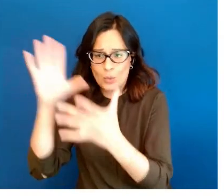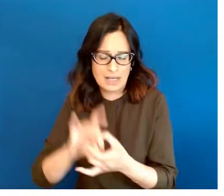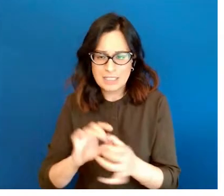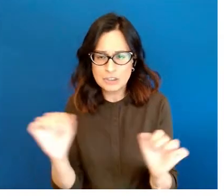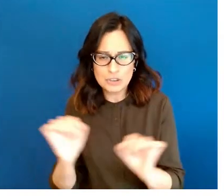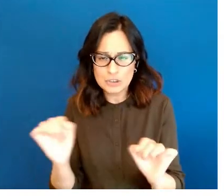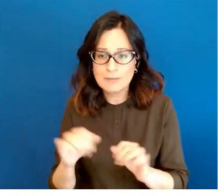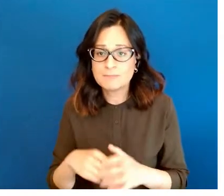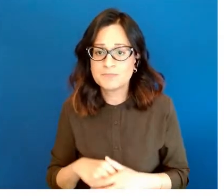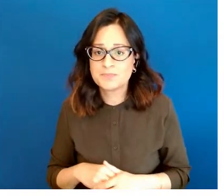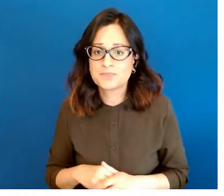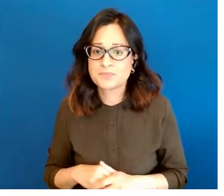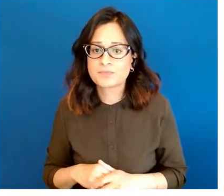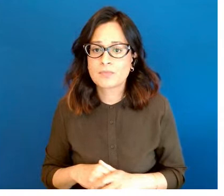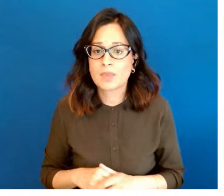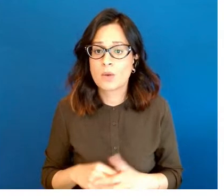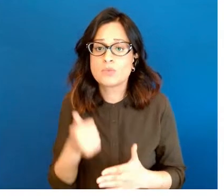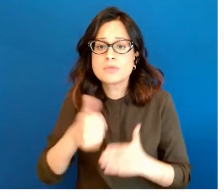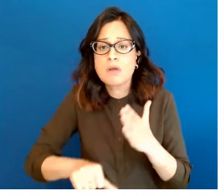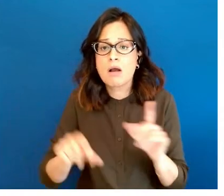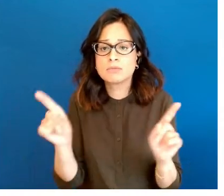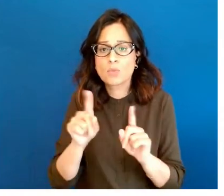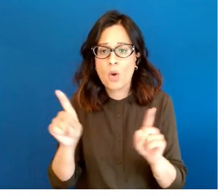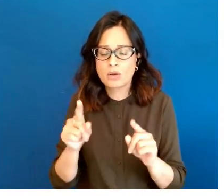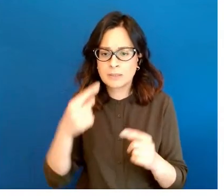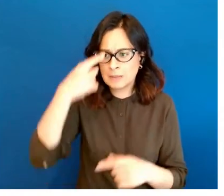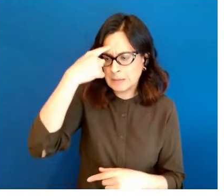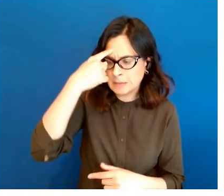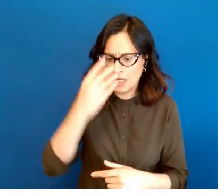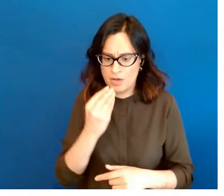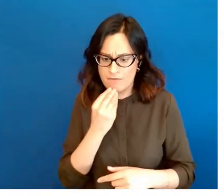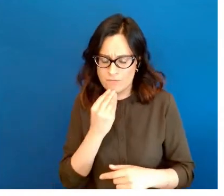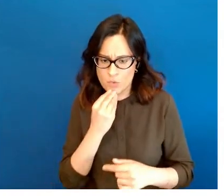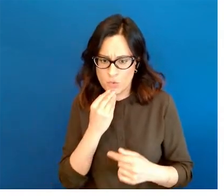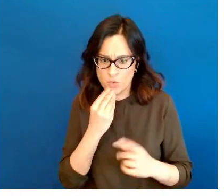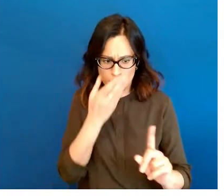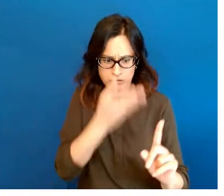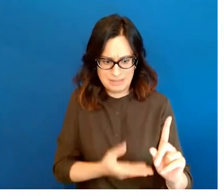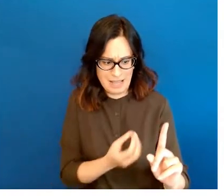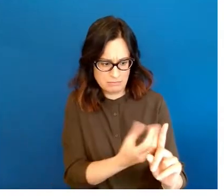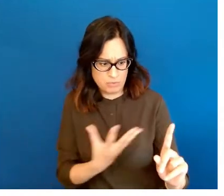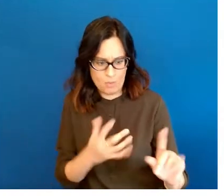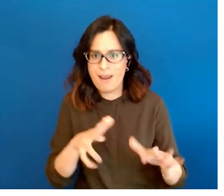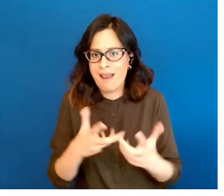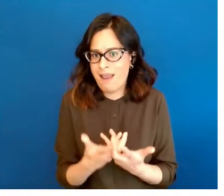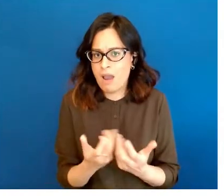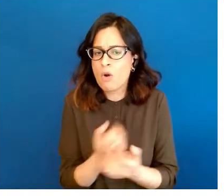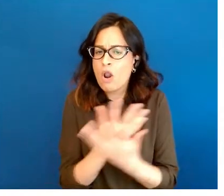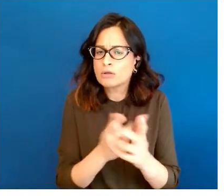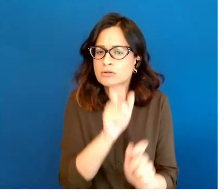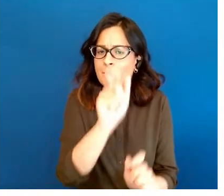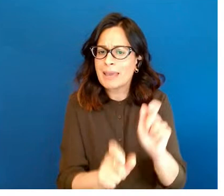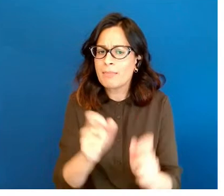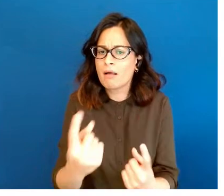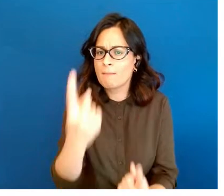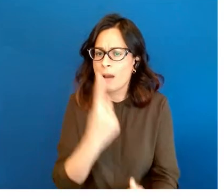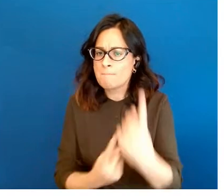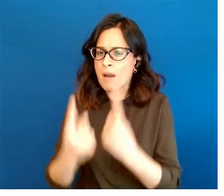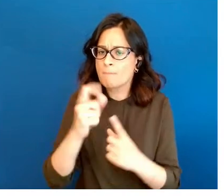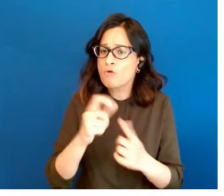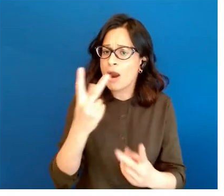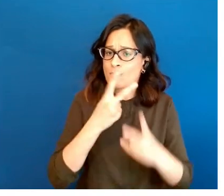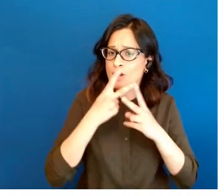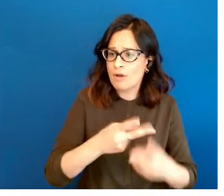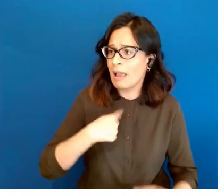So to start off with, it's worth thinking about how food allergy presents. Now, you will have many patients come to you in clinic in primary care saying that they think they're allergic